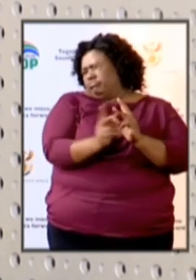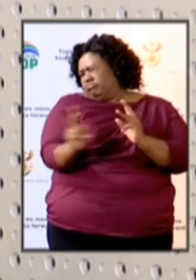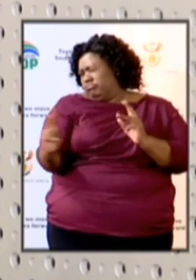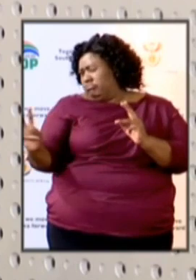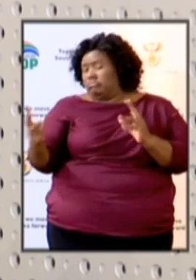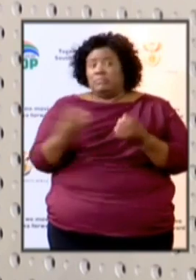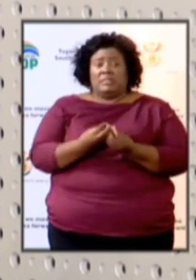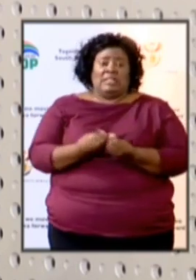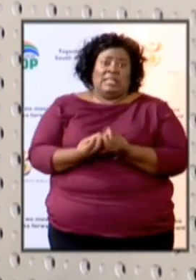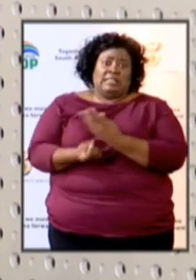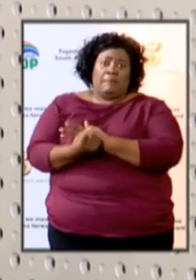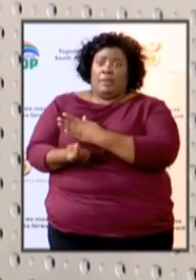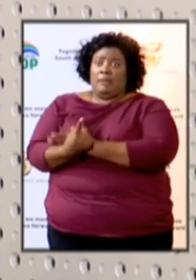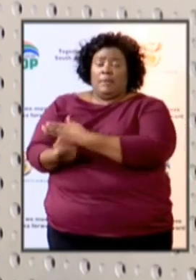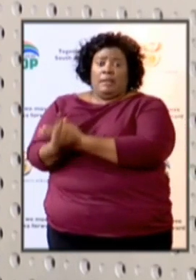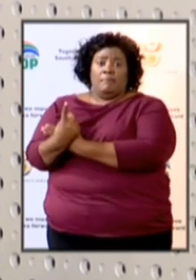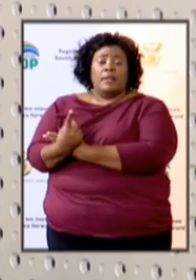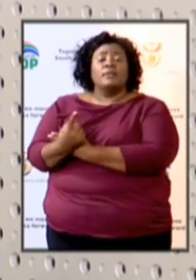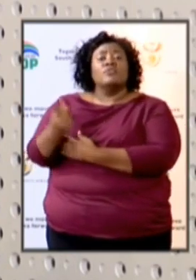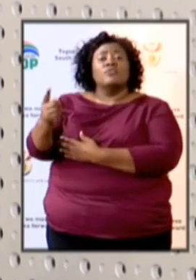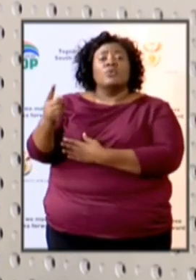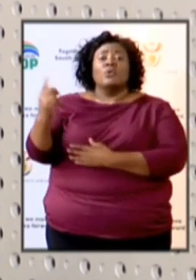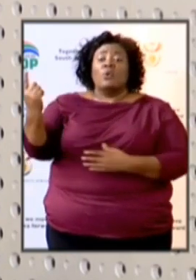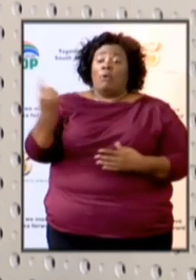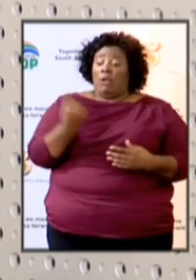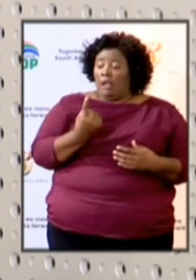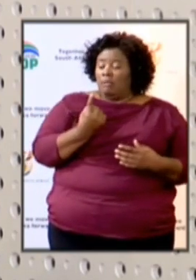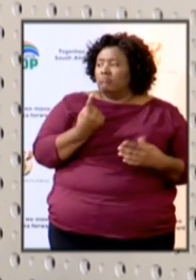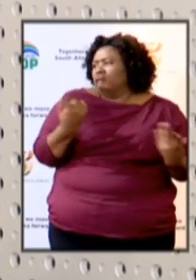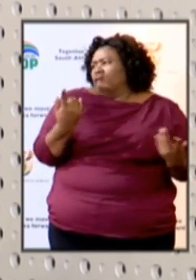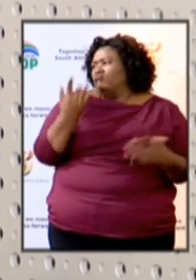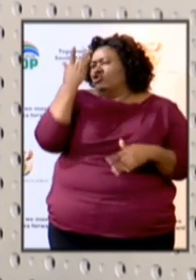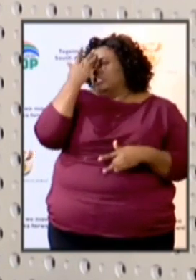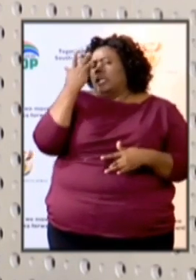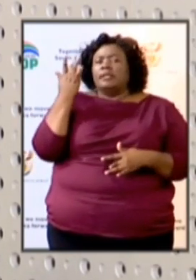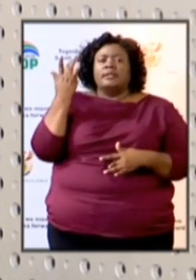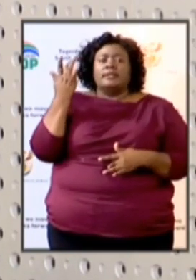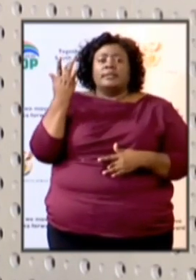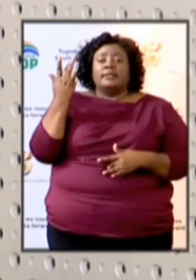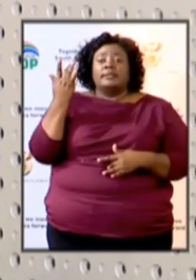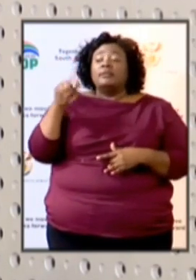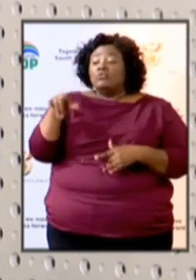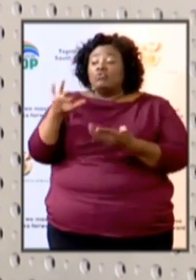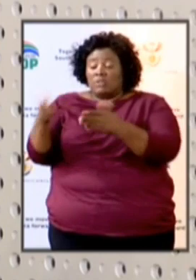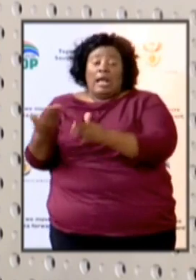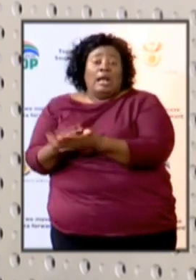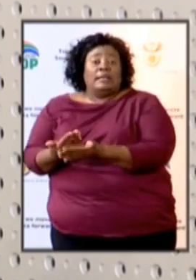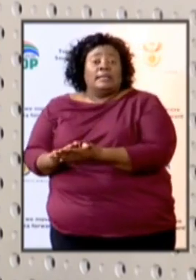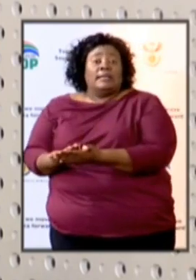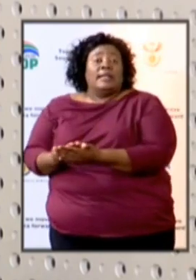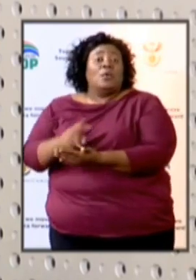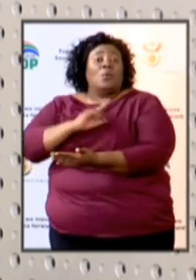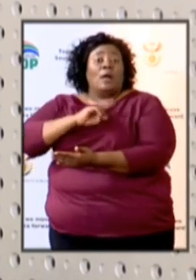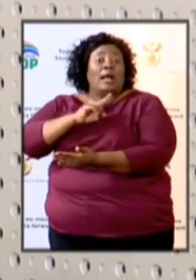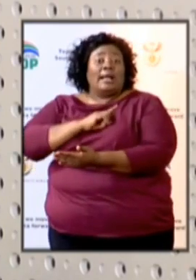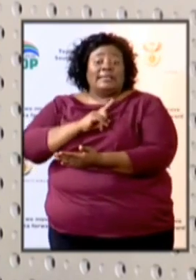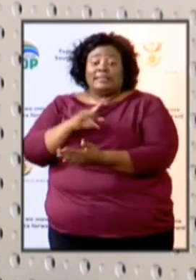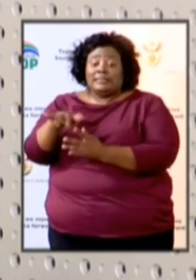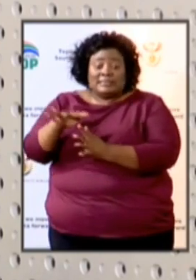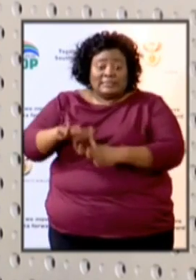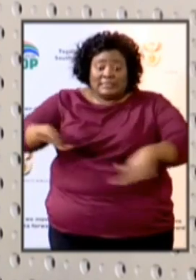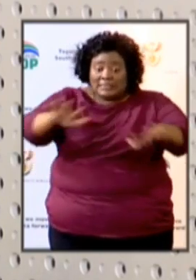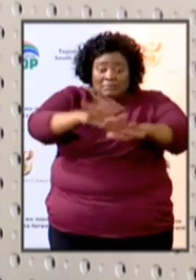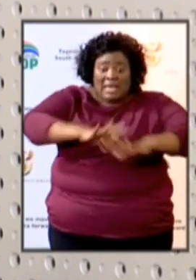yonke inhlobo yento. Wena ungafika ugula nje ugcine ufele esibhedlela ngoba asikho